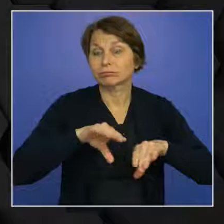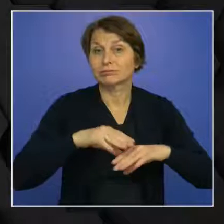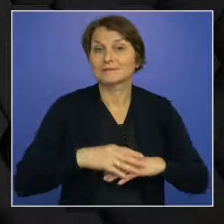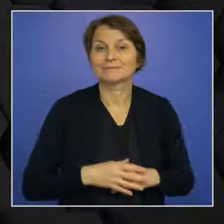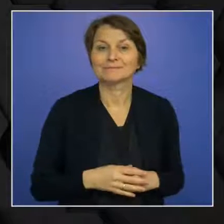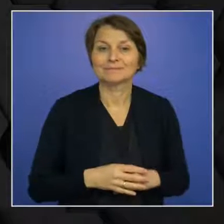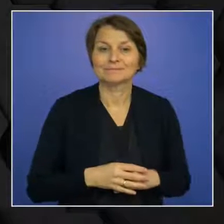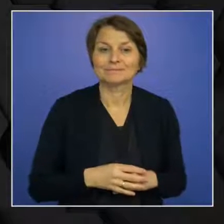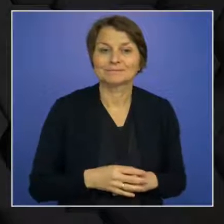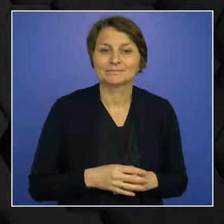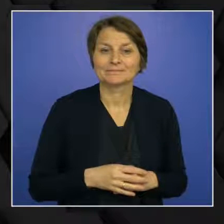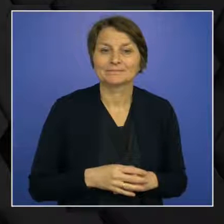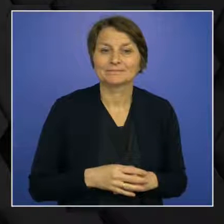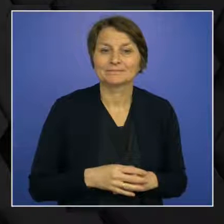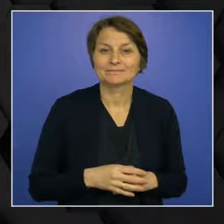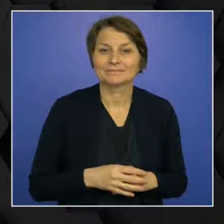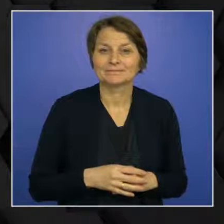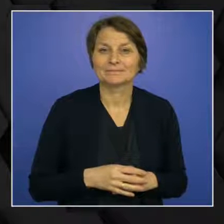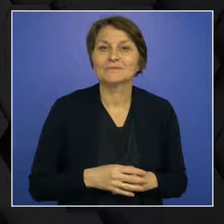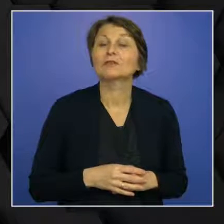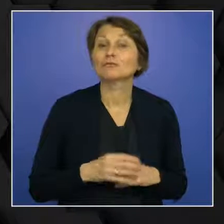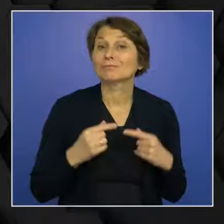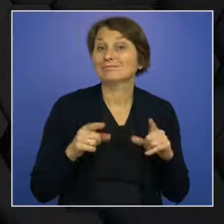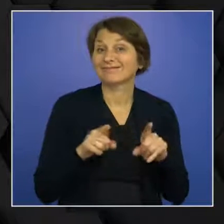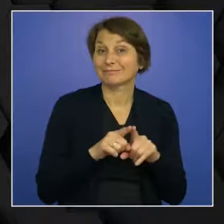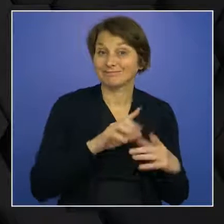working, we're doing it with sign language.